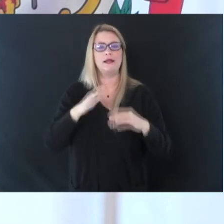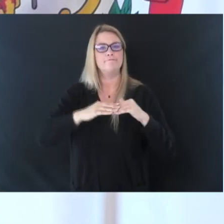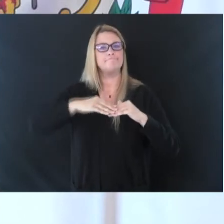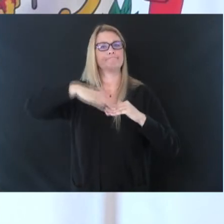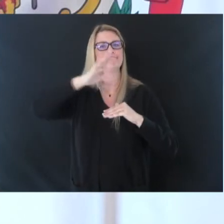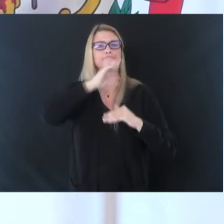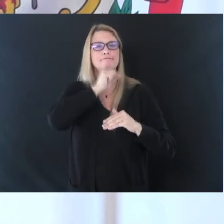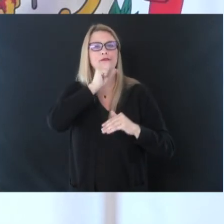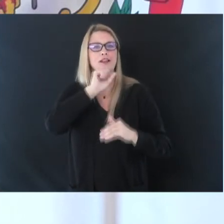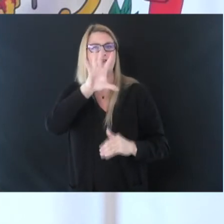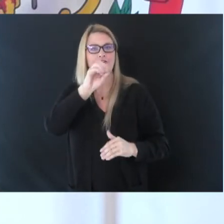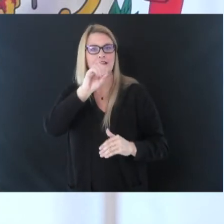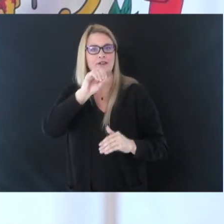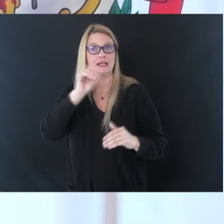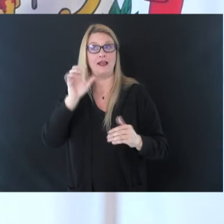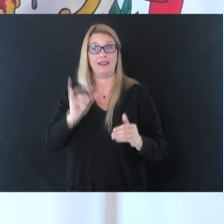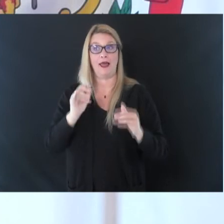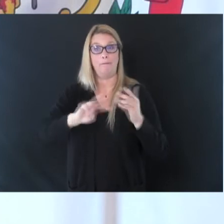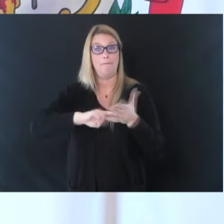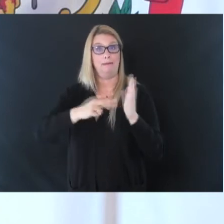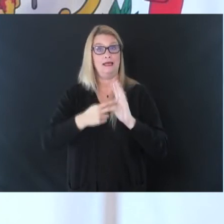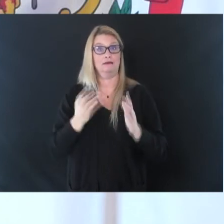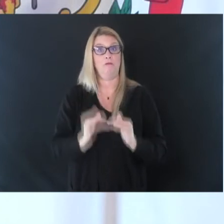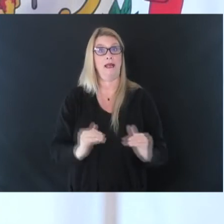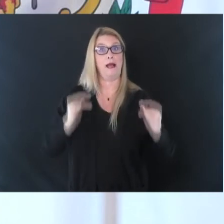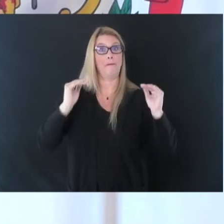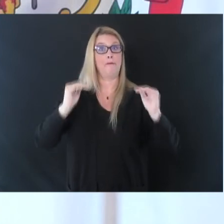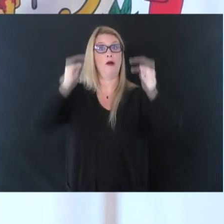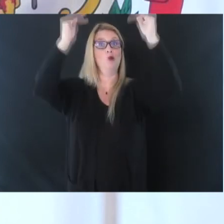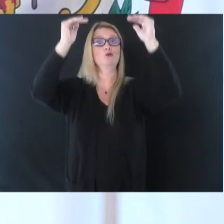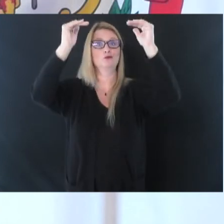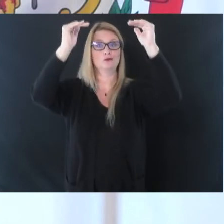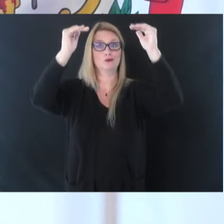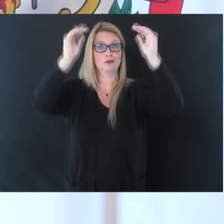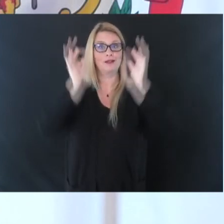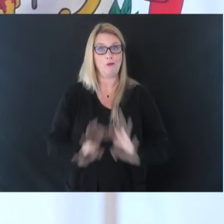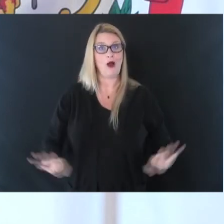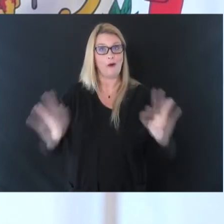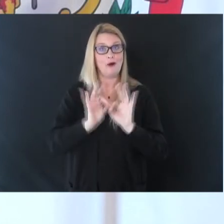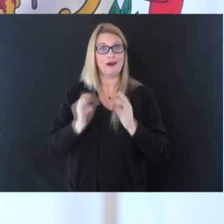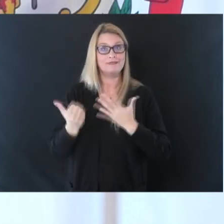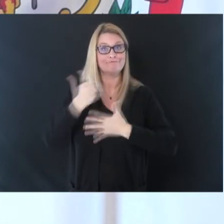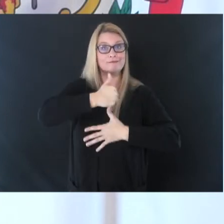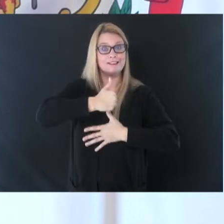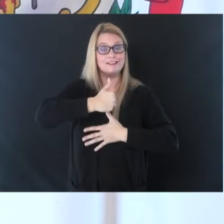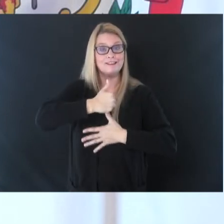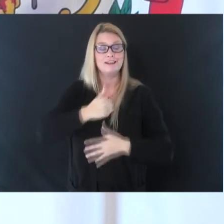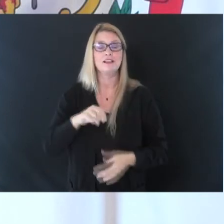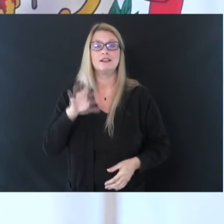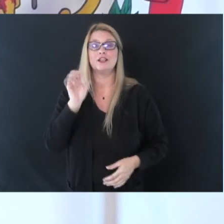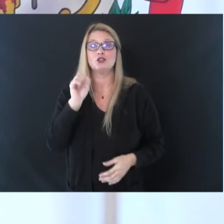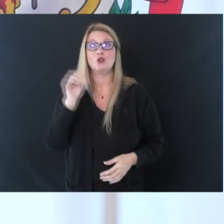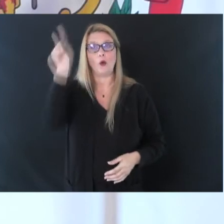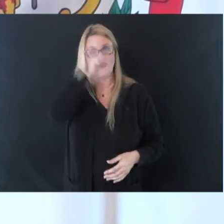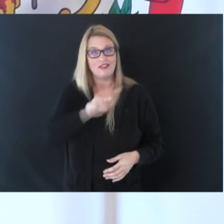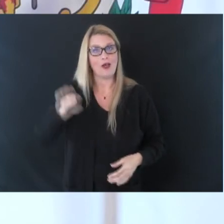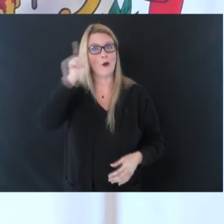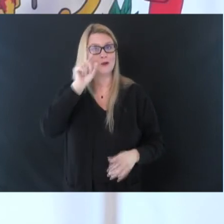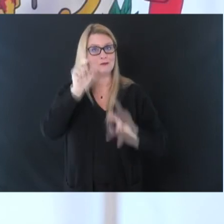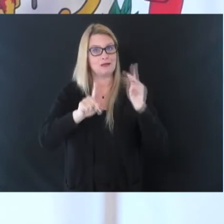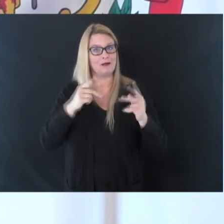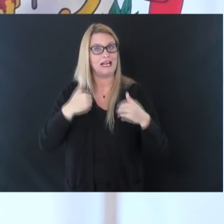to being super essential, and absolutely super prioritized those employees 50 and